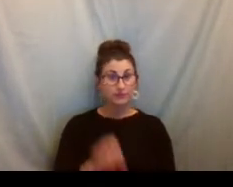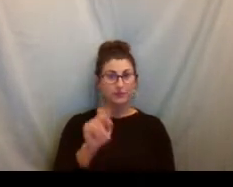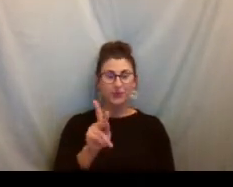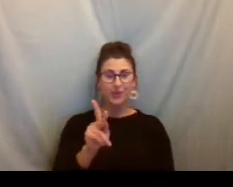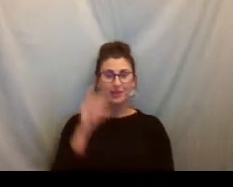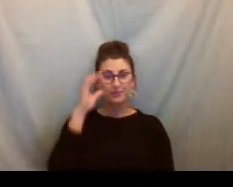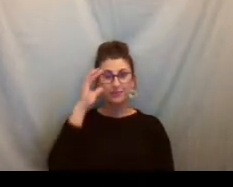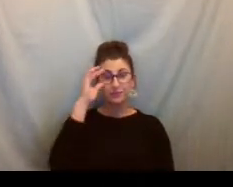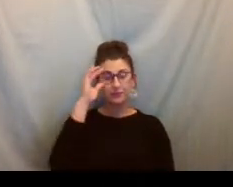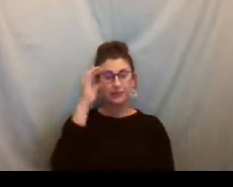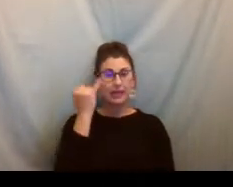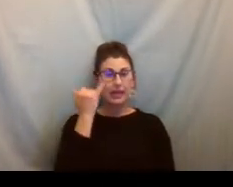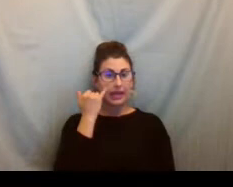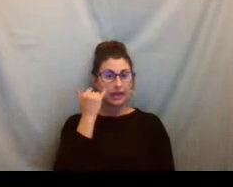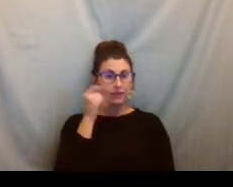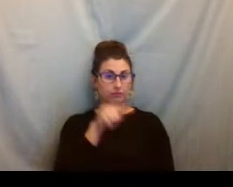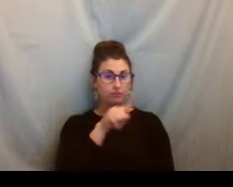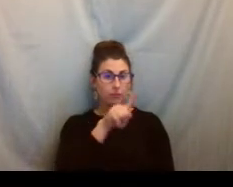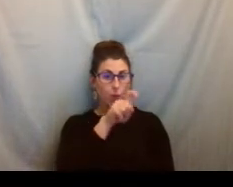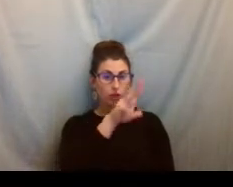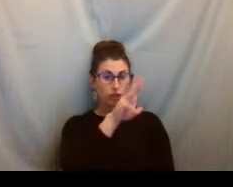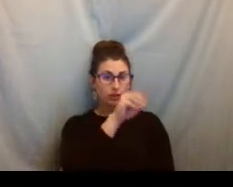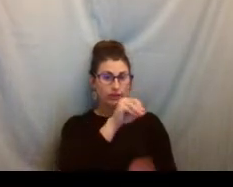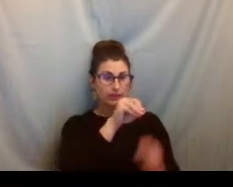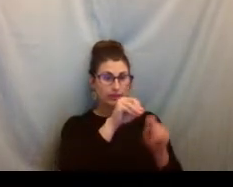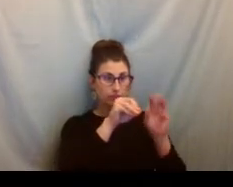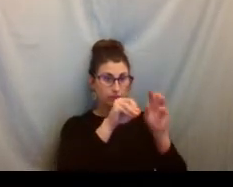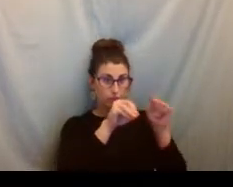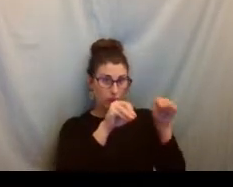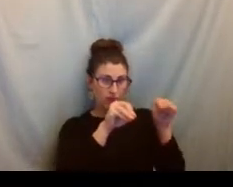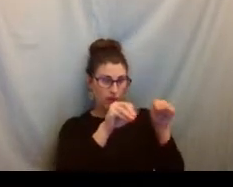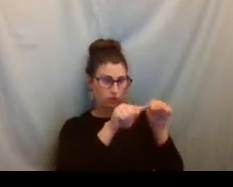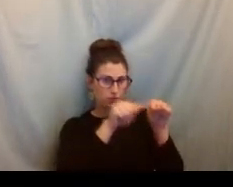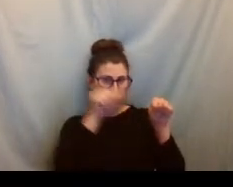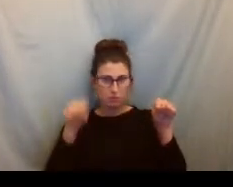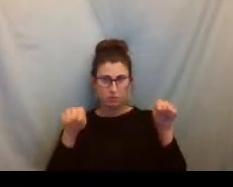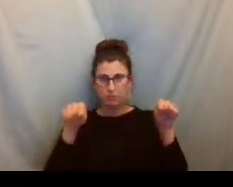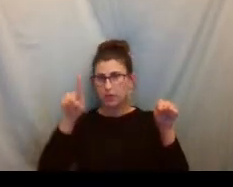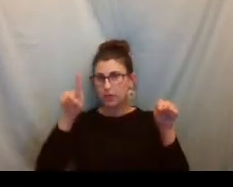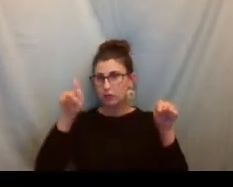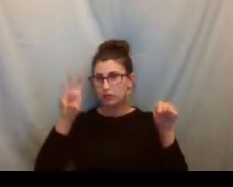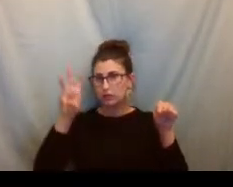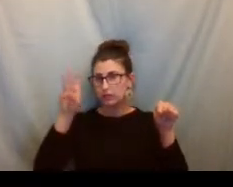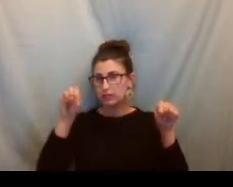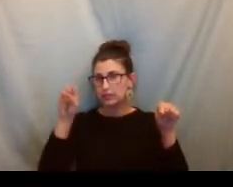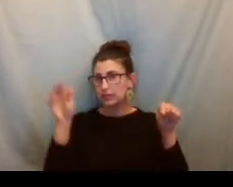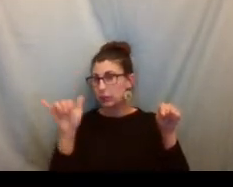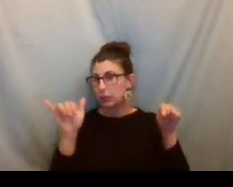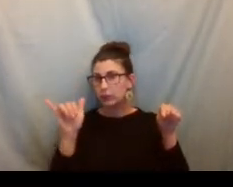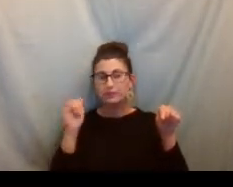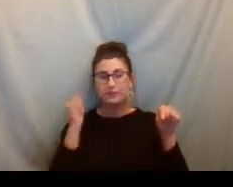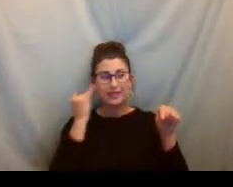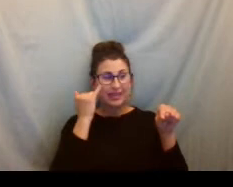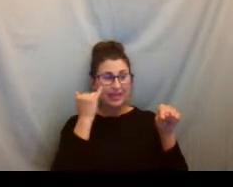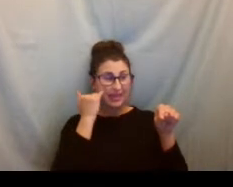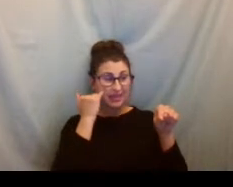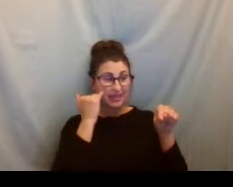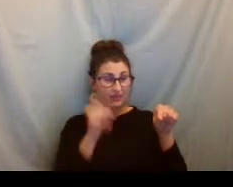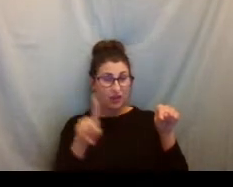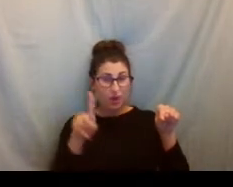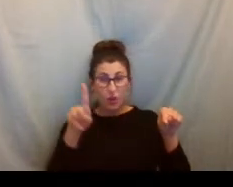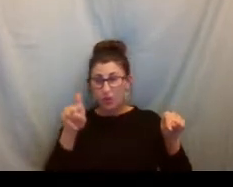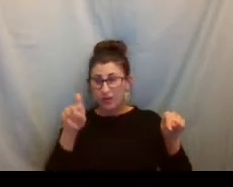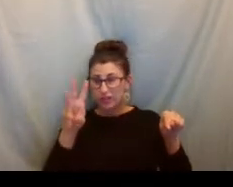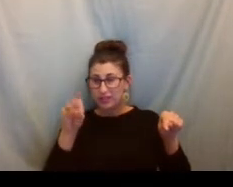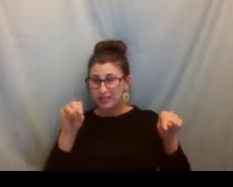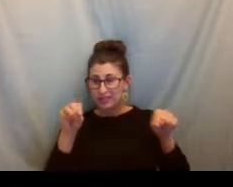Okay, so if this is 160 degrees, you should know the one directly across from it is 160. If this is 160, I can